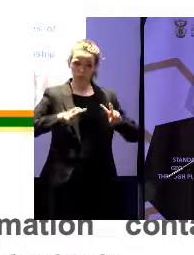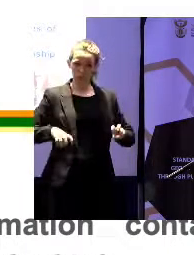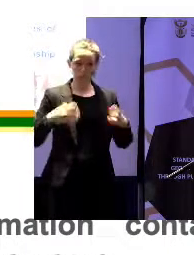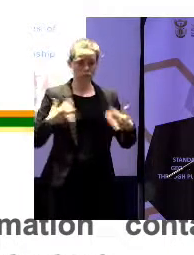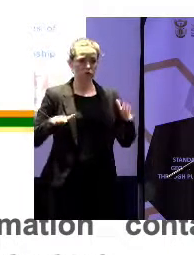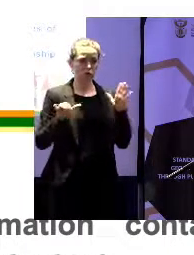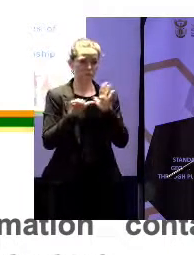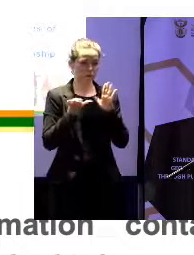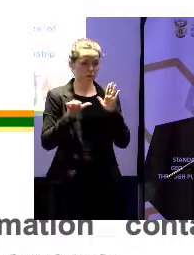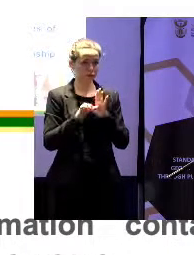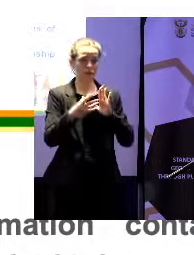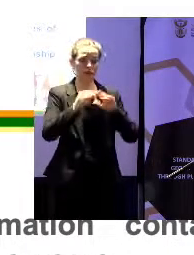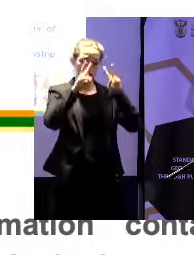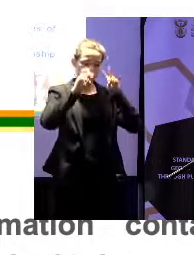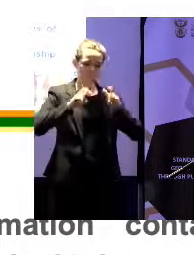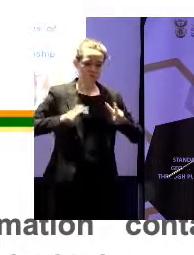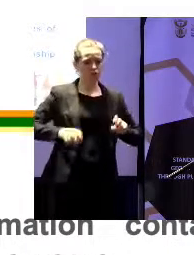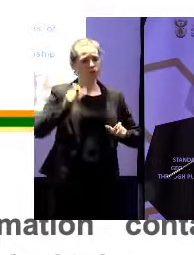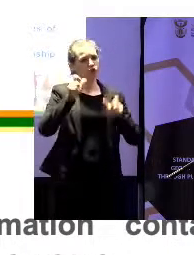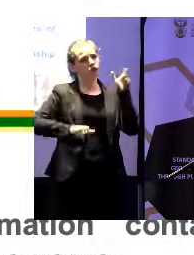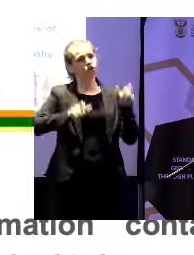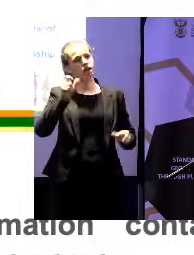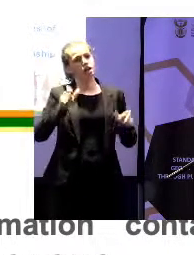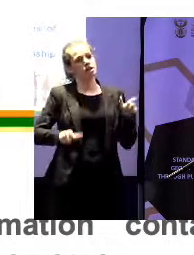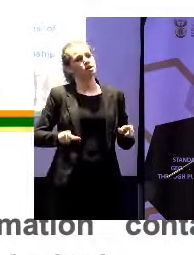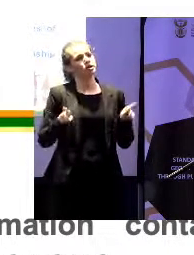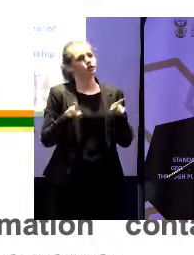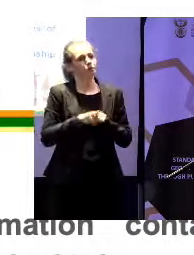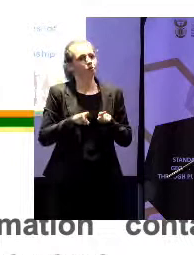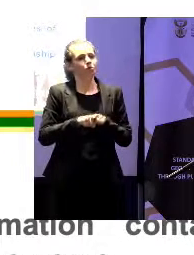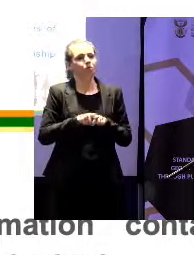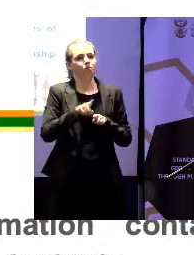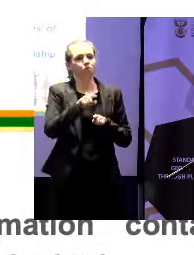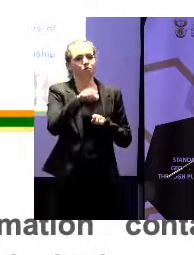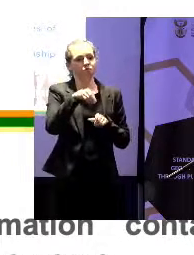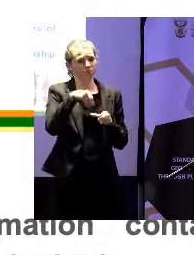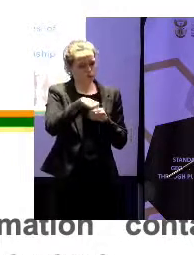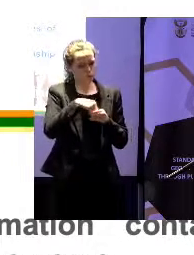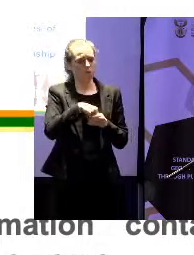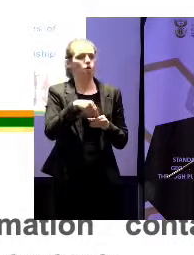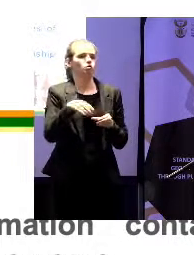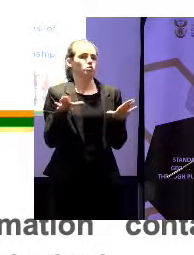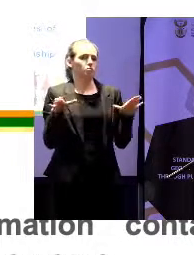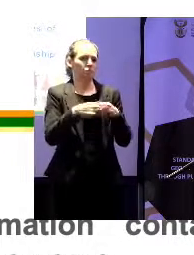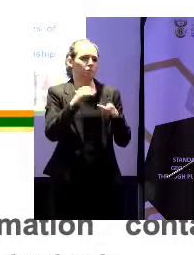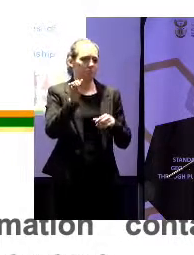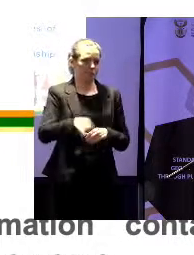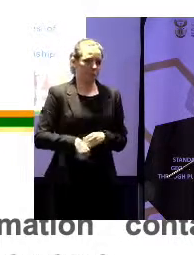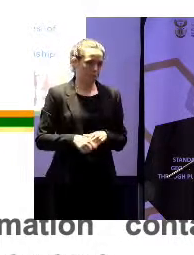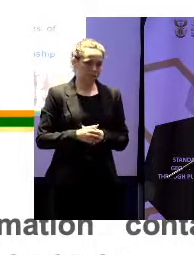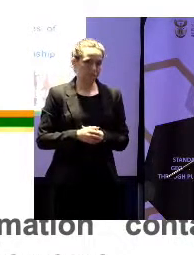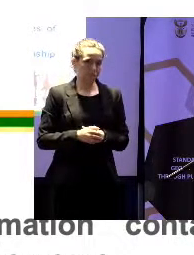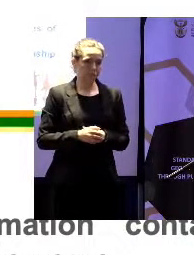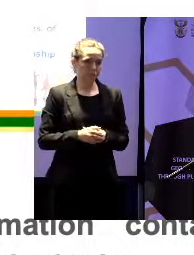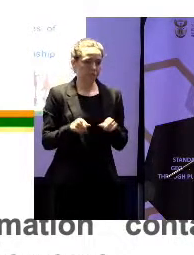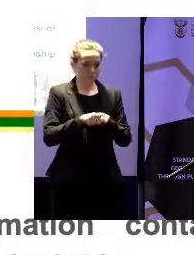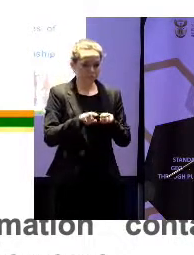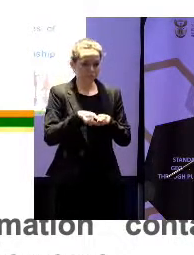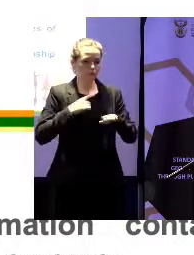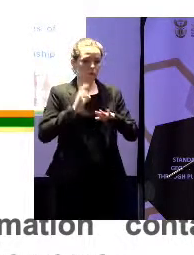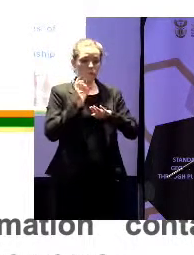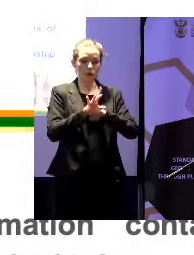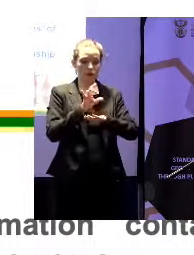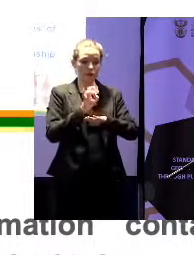important. We've got researchers in our committee, and we also consult when